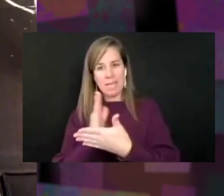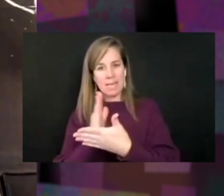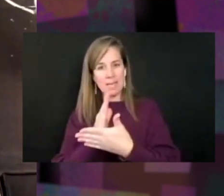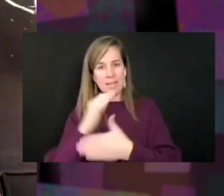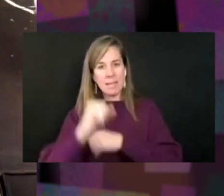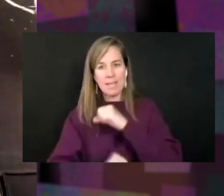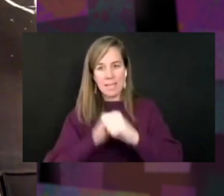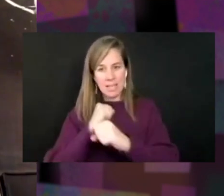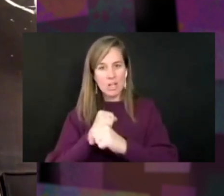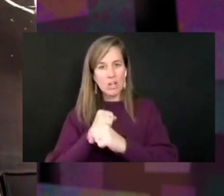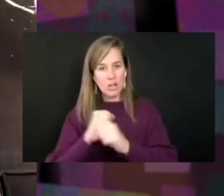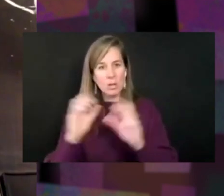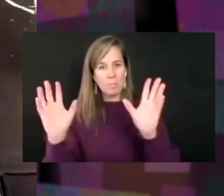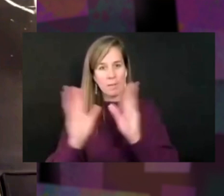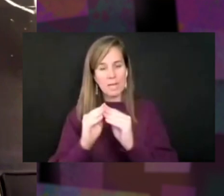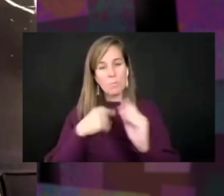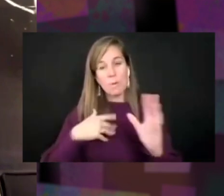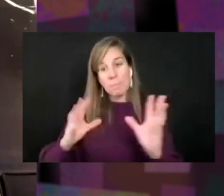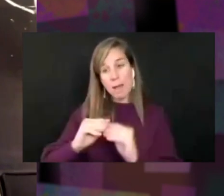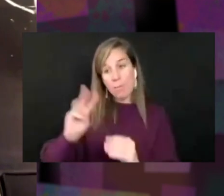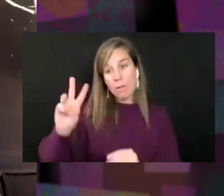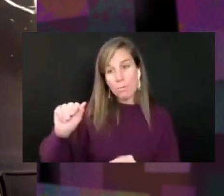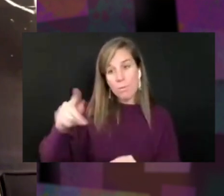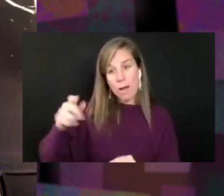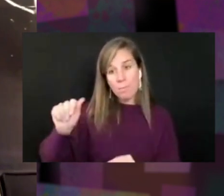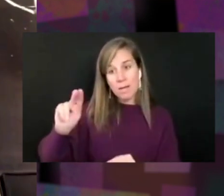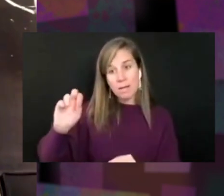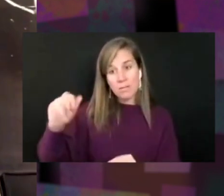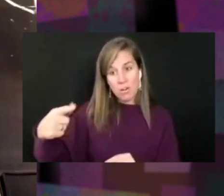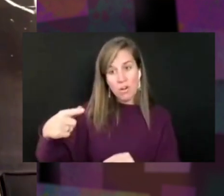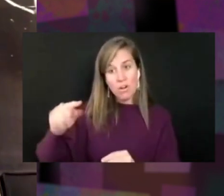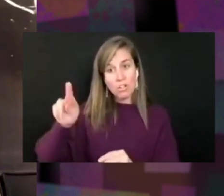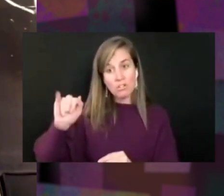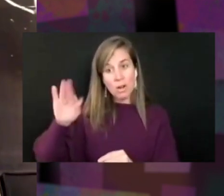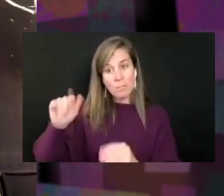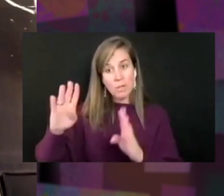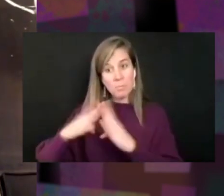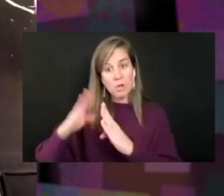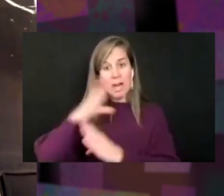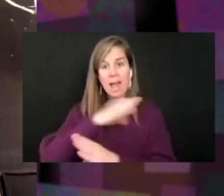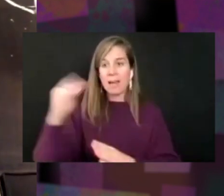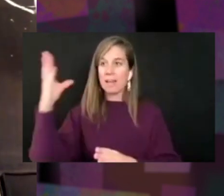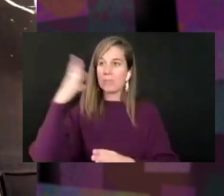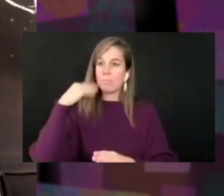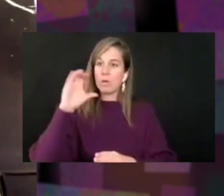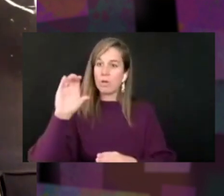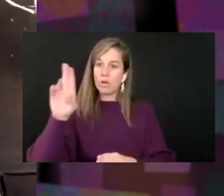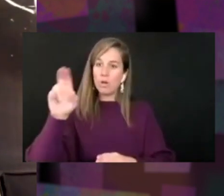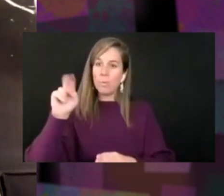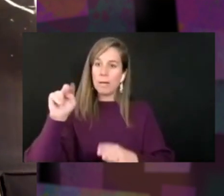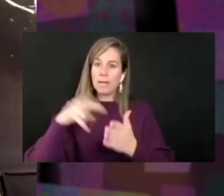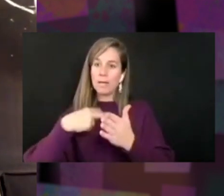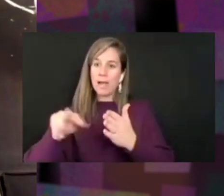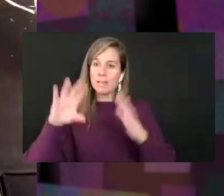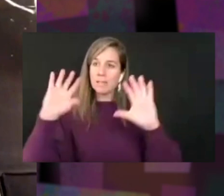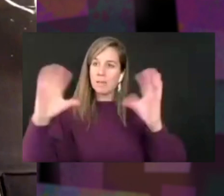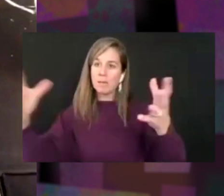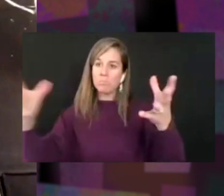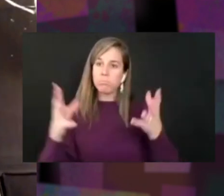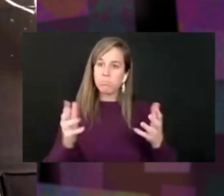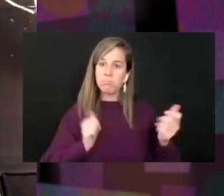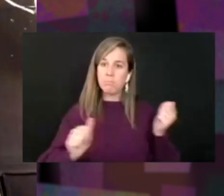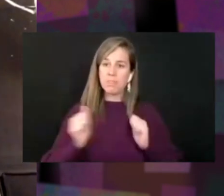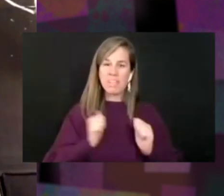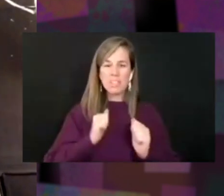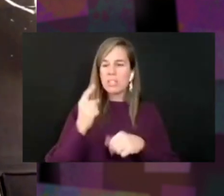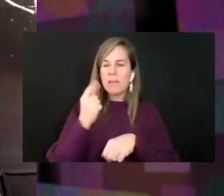Wampanoag tribal community and attended a performance by Malpaso Dance Company from Cuba just days before the U.S. began to shut